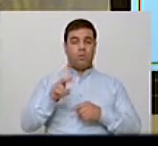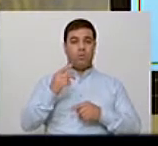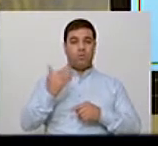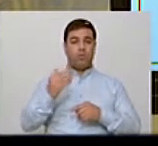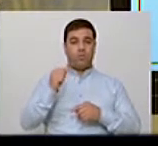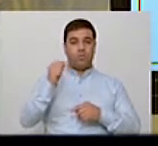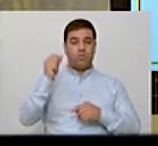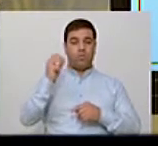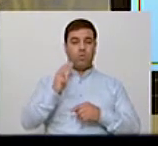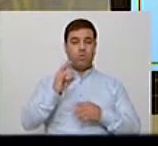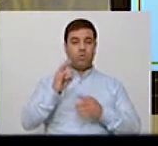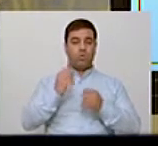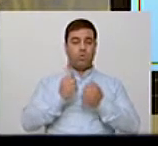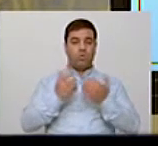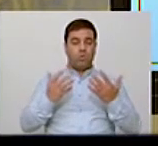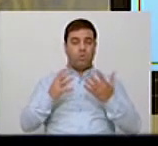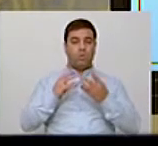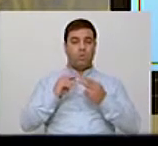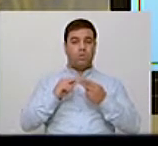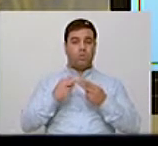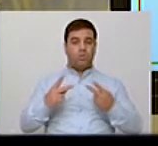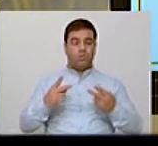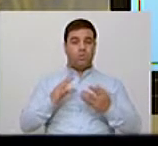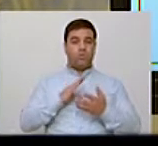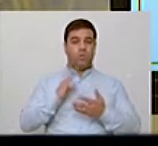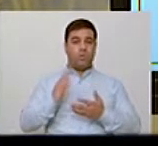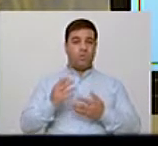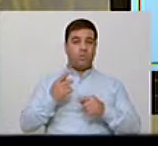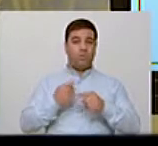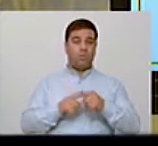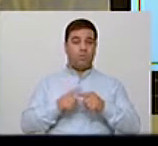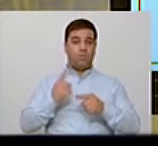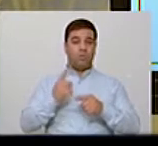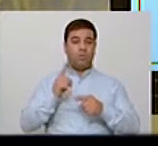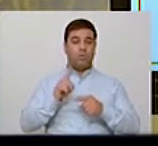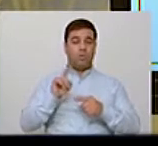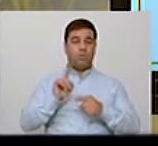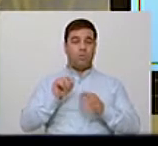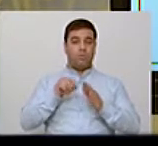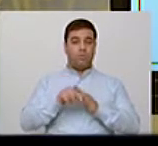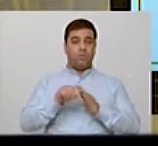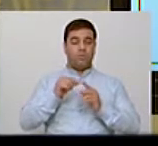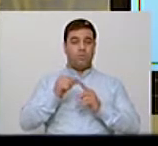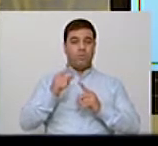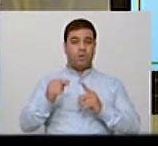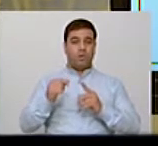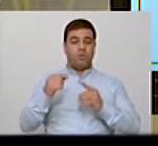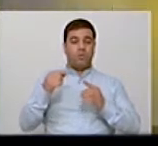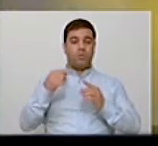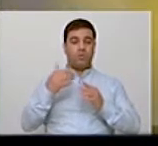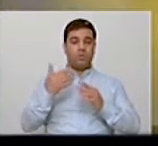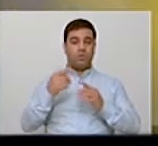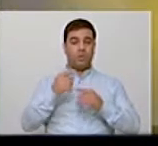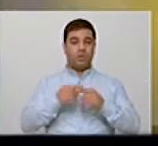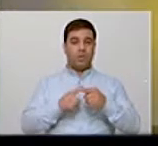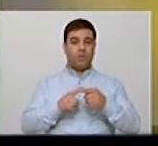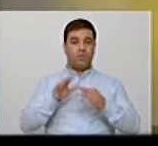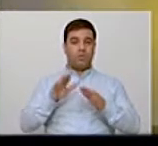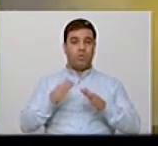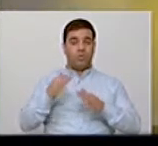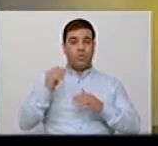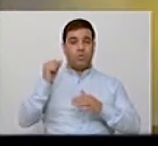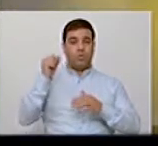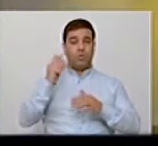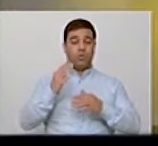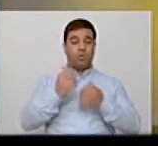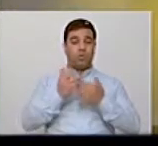nuri ta'sirida hosil bo'ladi. Agar biron bir usul bilan bargning ma'lum qismini quyosh nuridan